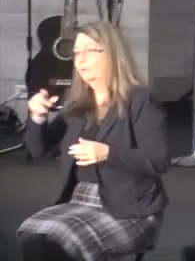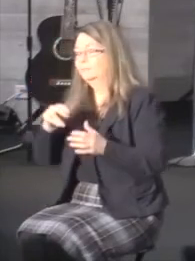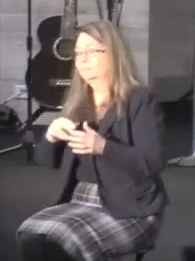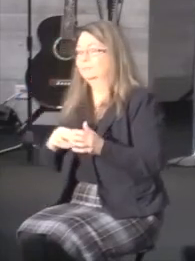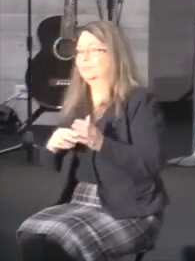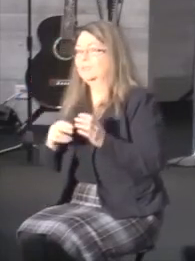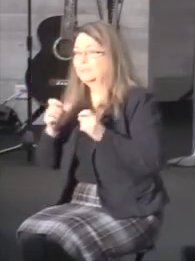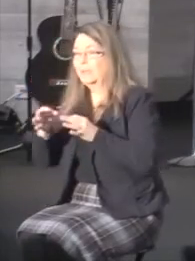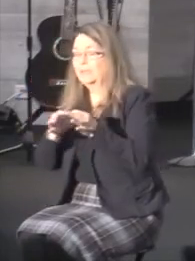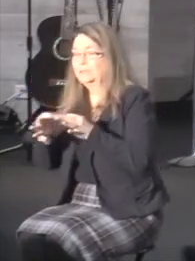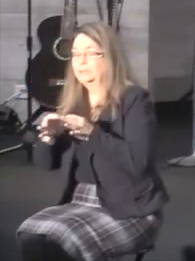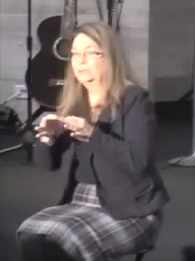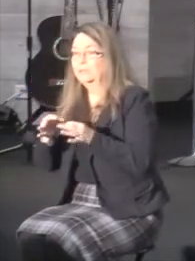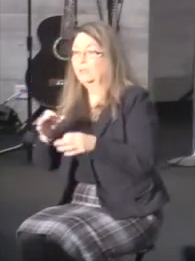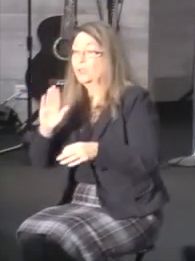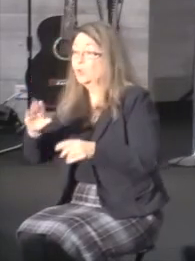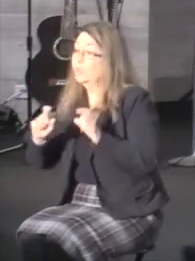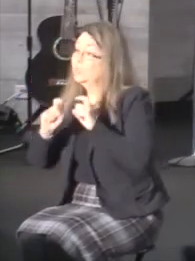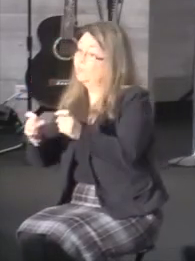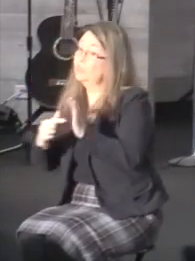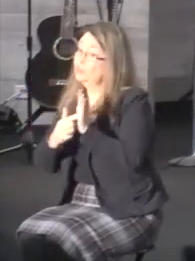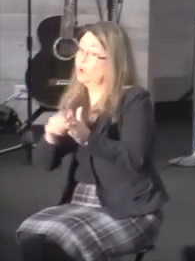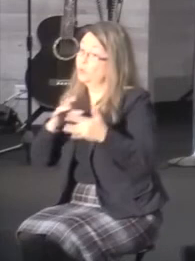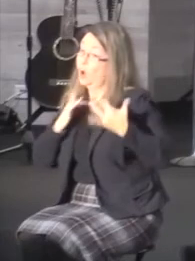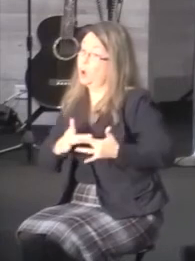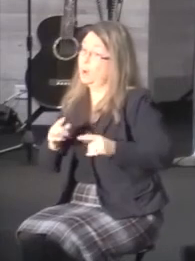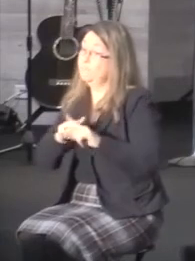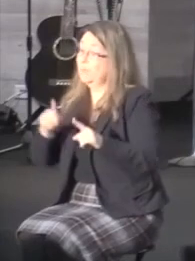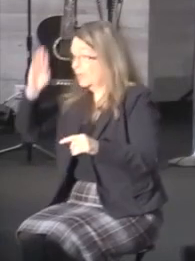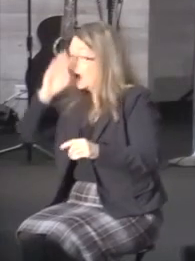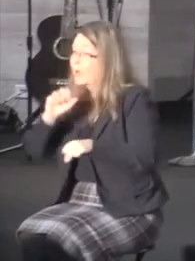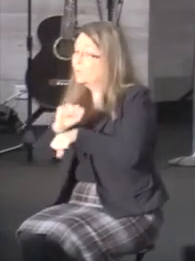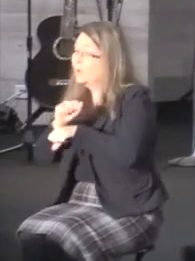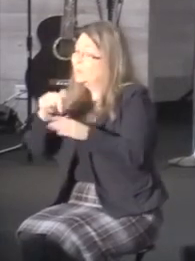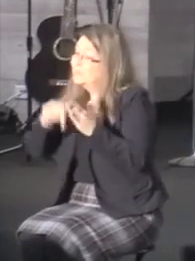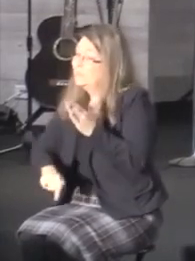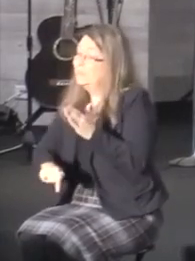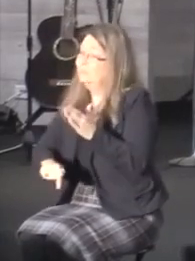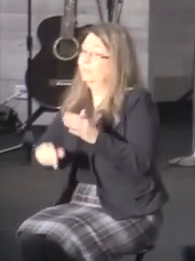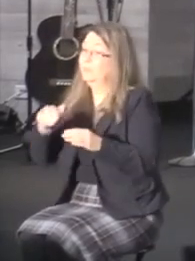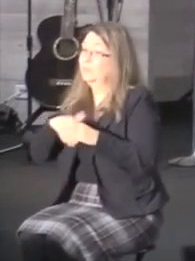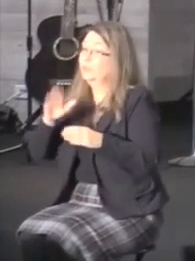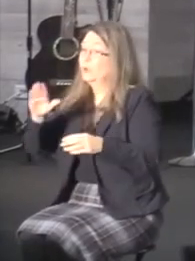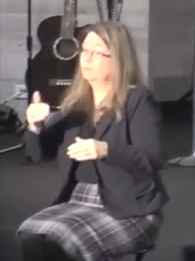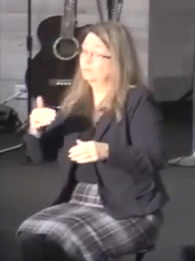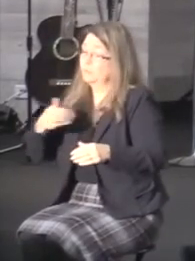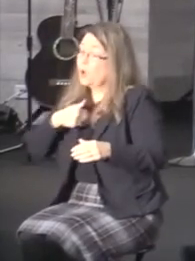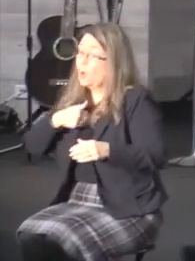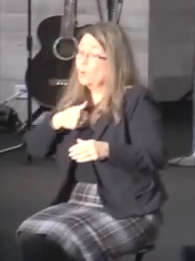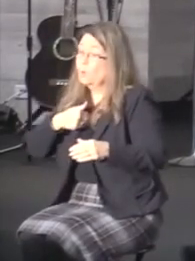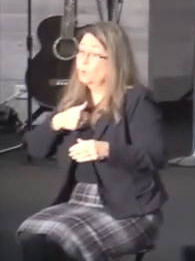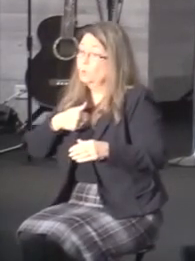what kind of people that you are. But God is at work deep within your spirit, deep within your soul, because your giving reflects God's work on